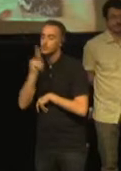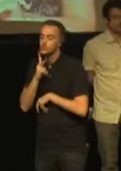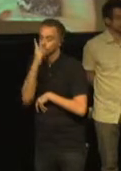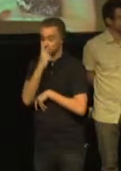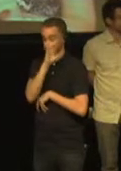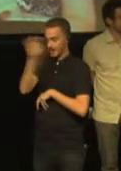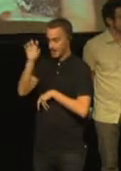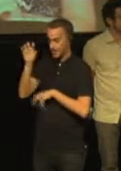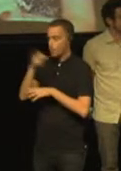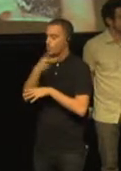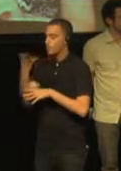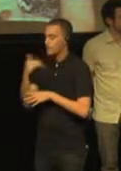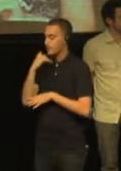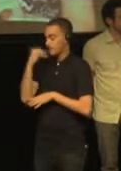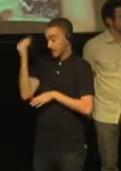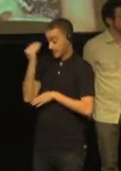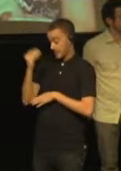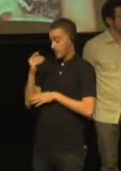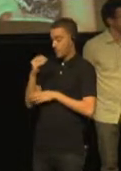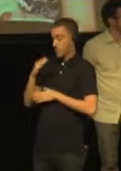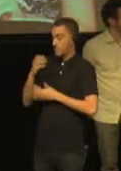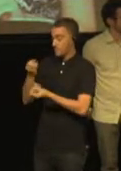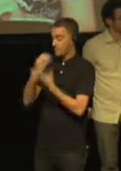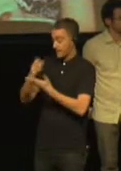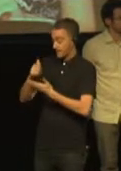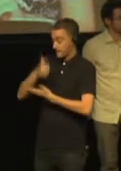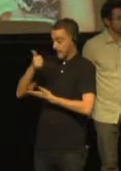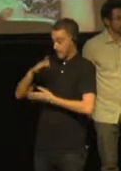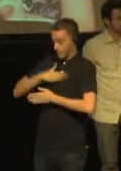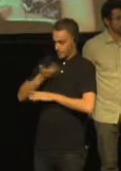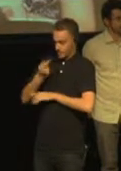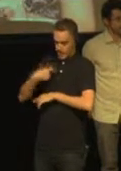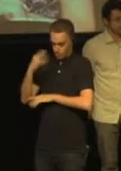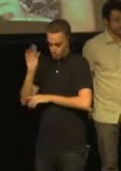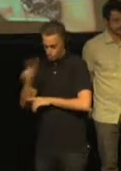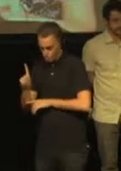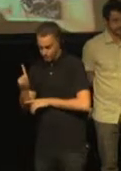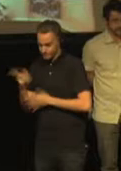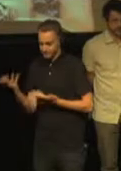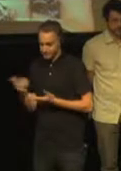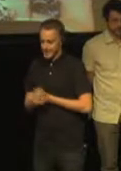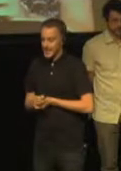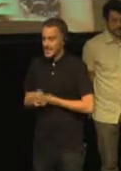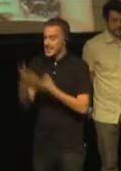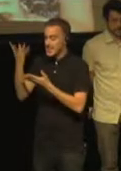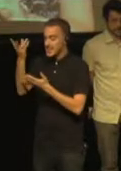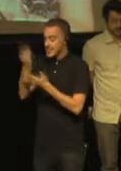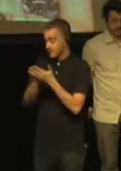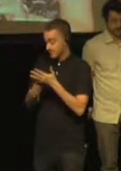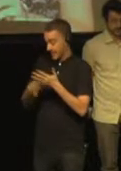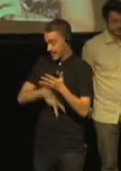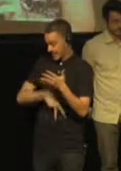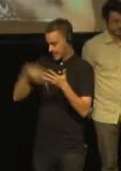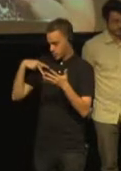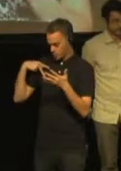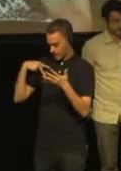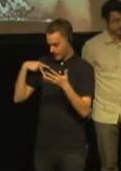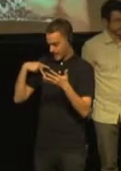states had a figure that came from their national census data, so a figure of the total deafblind